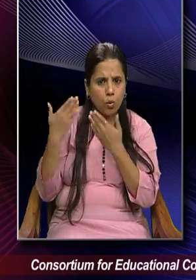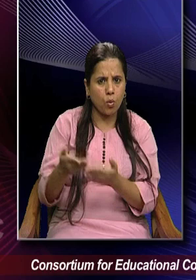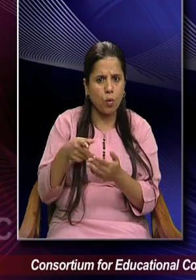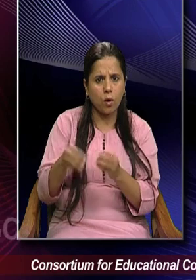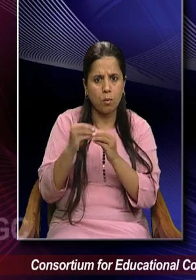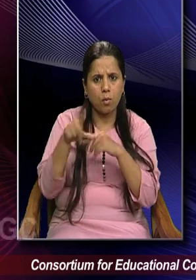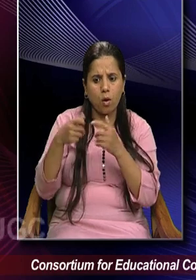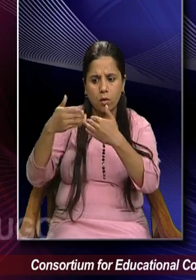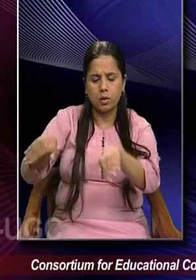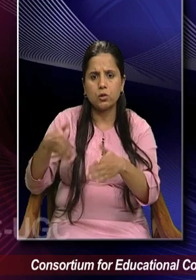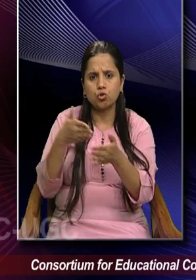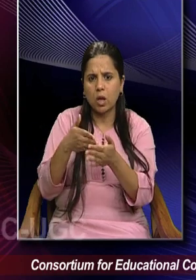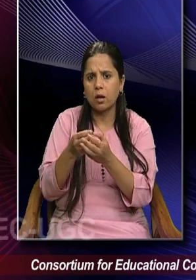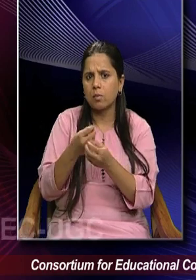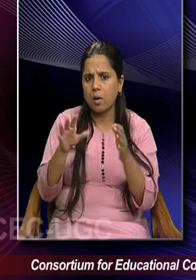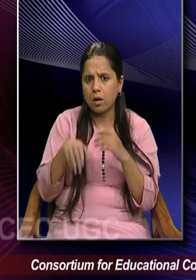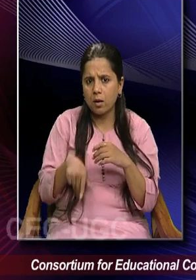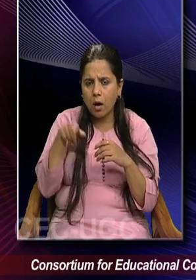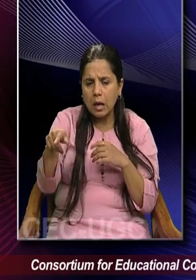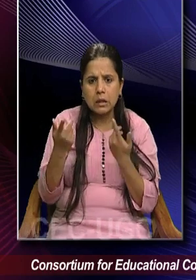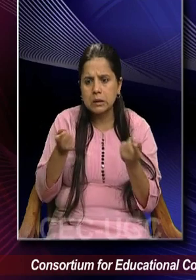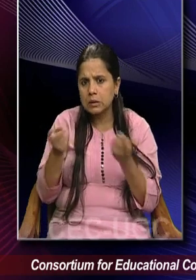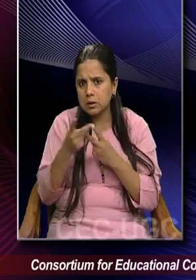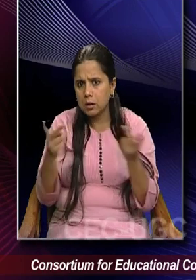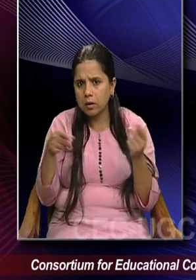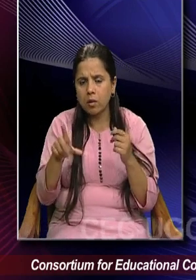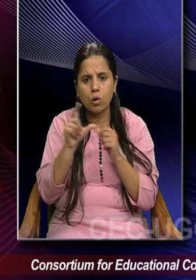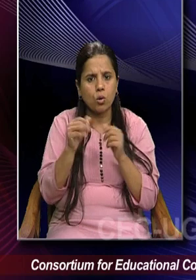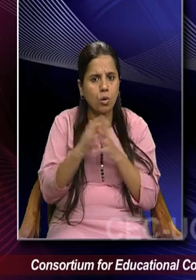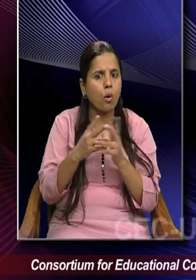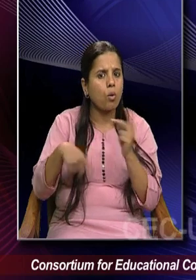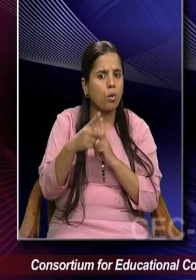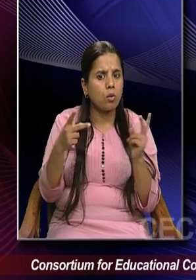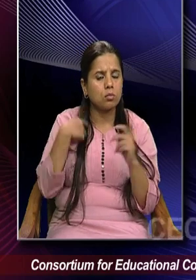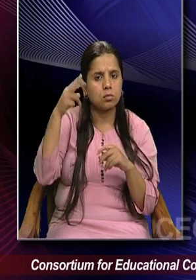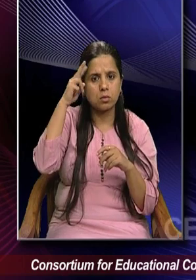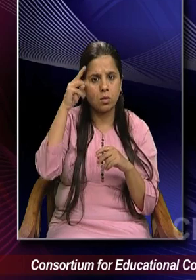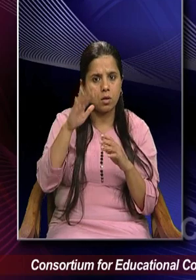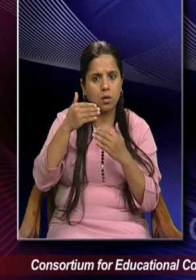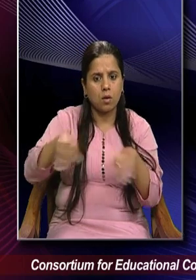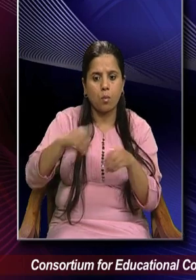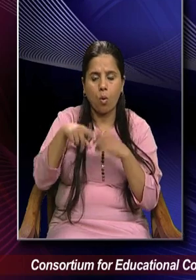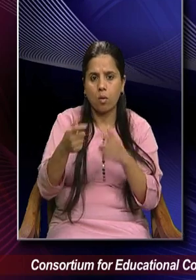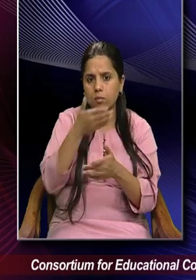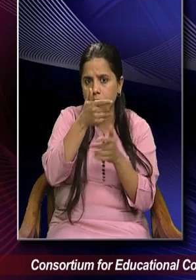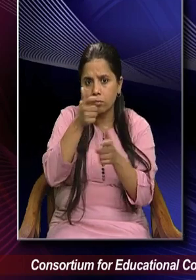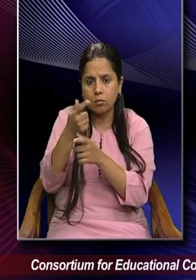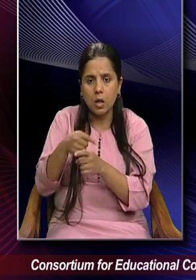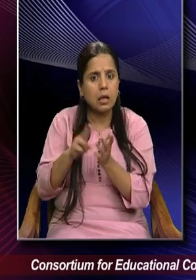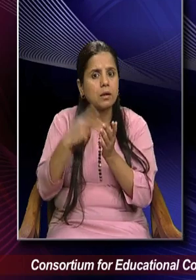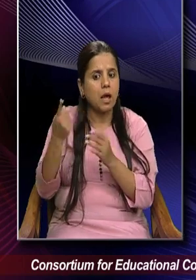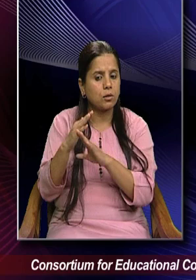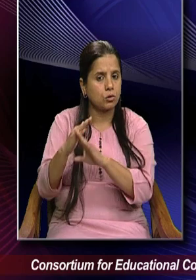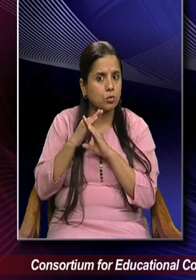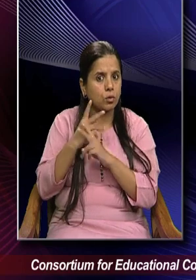borders present challenges for security and managing inflows of people. Concern about cross-border terrorism and national security